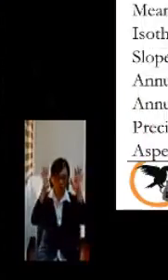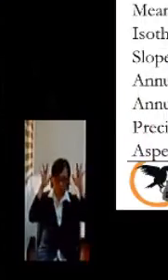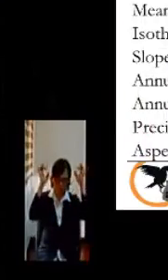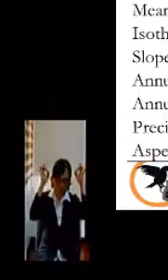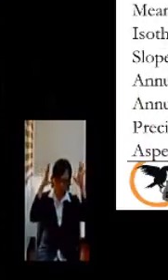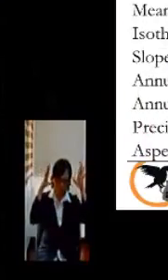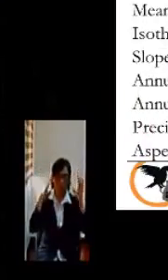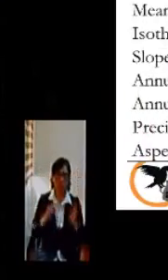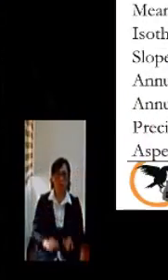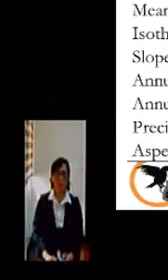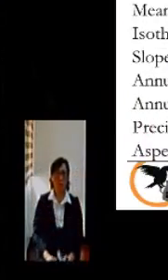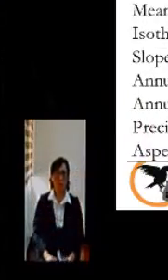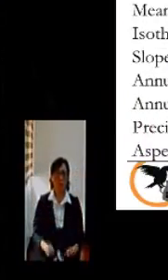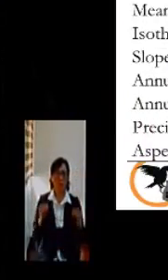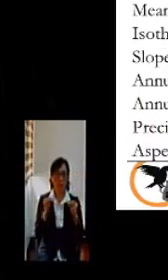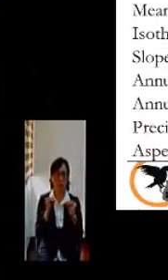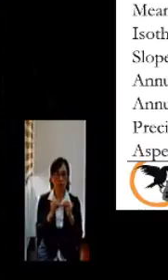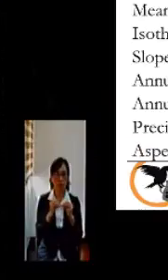To add to more